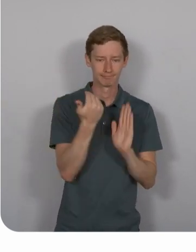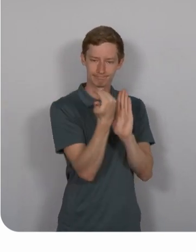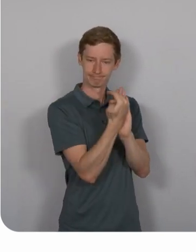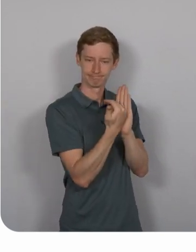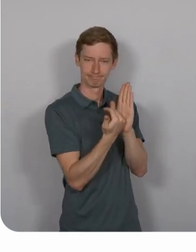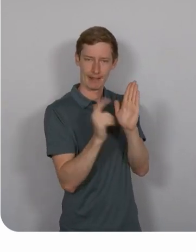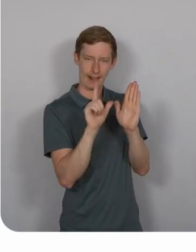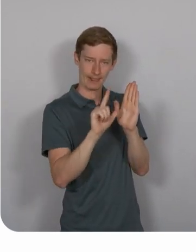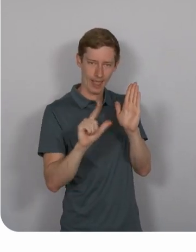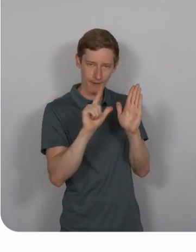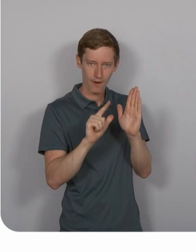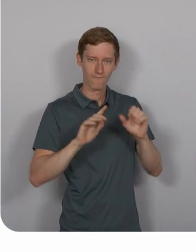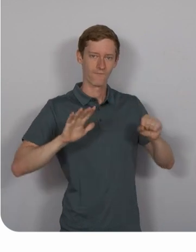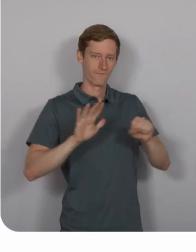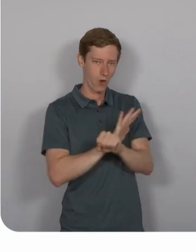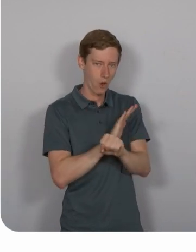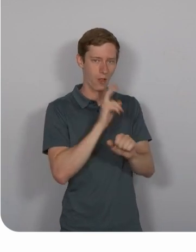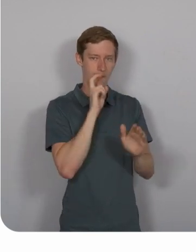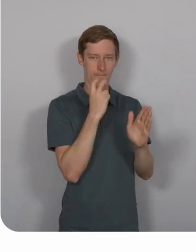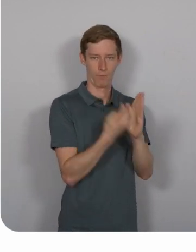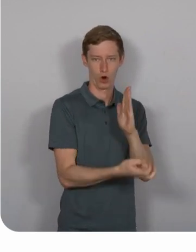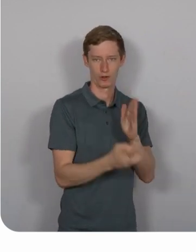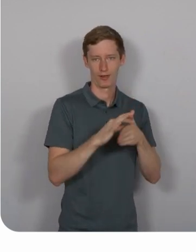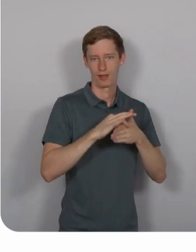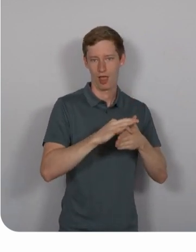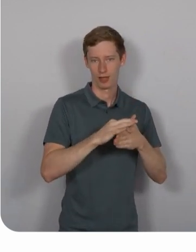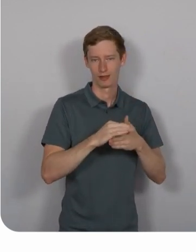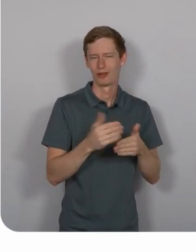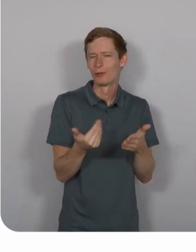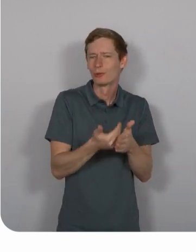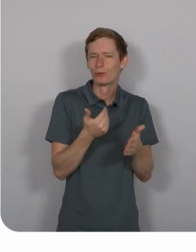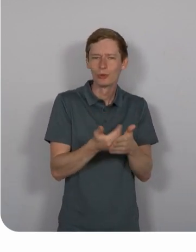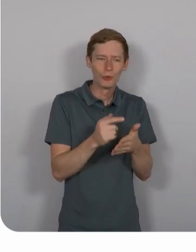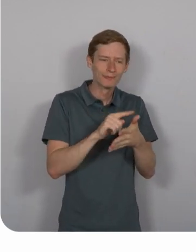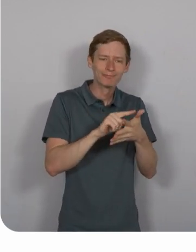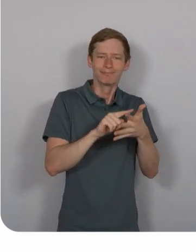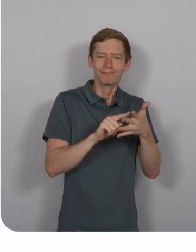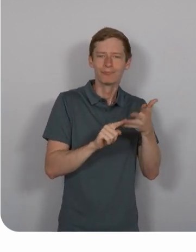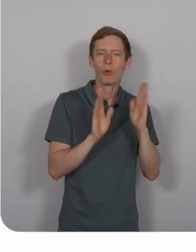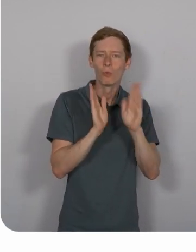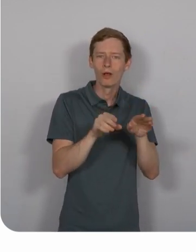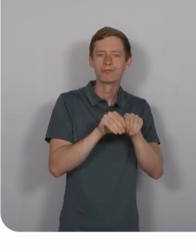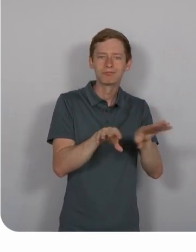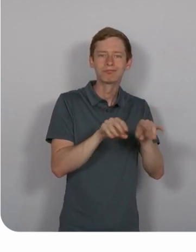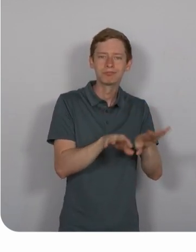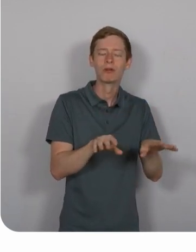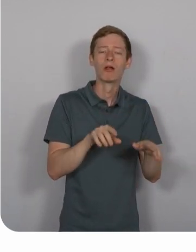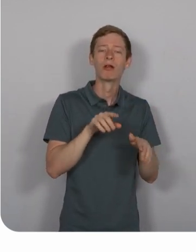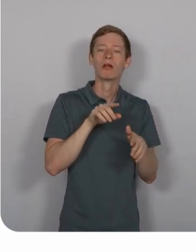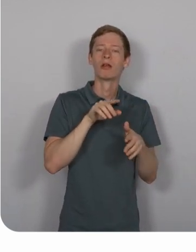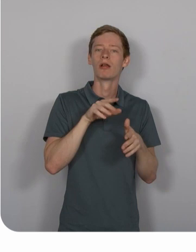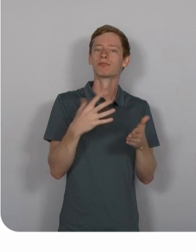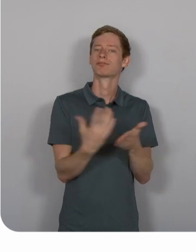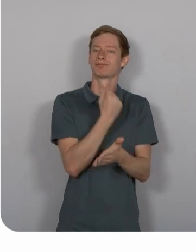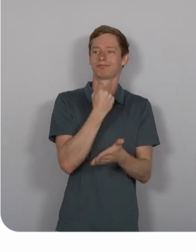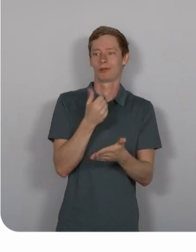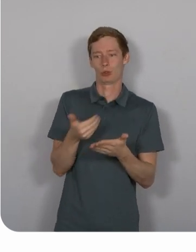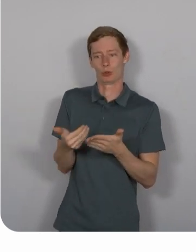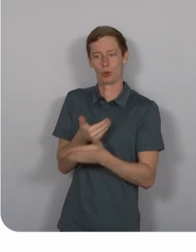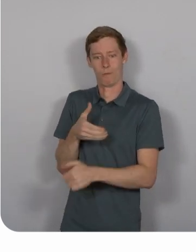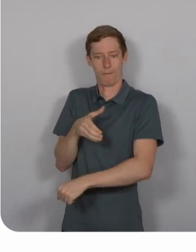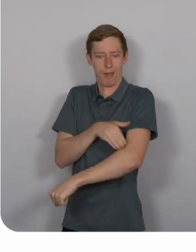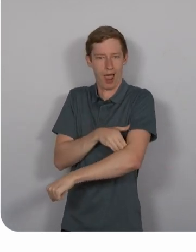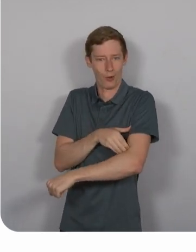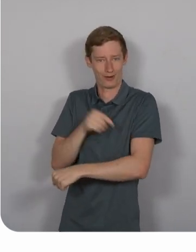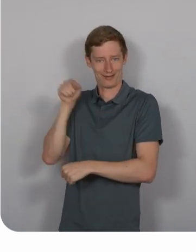content. And there are a bunch of new titles that are coming, and they take advantage of all of the new power that is in this